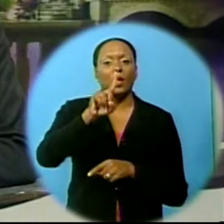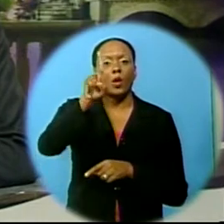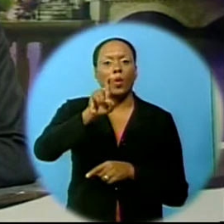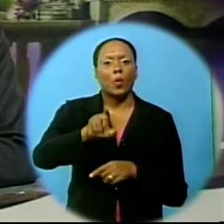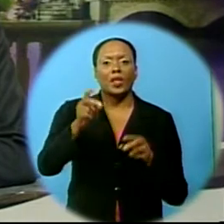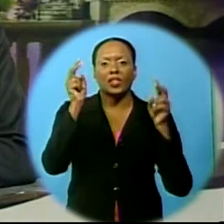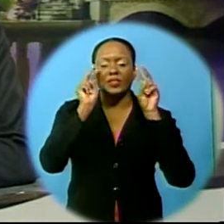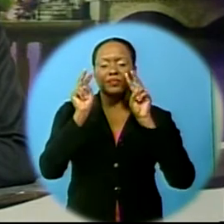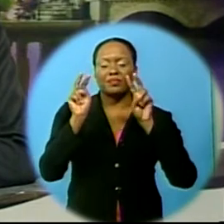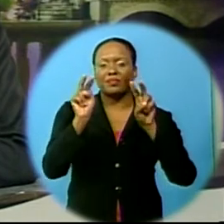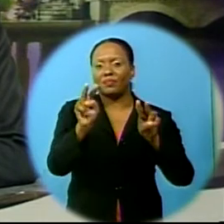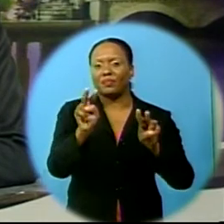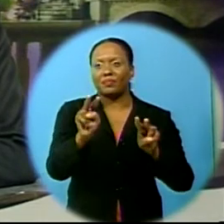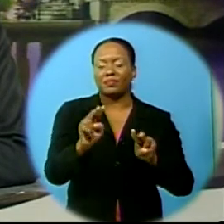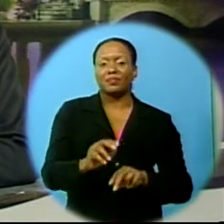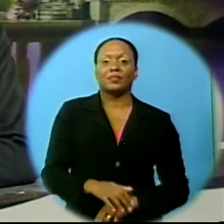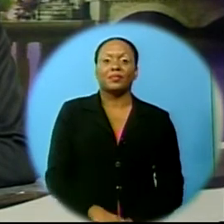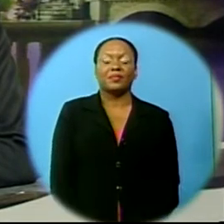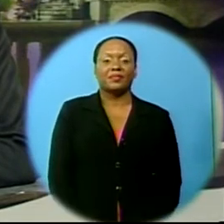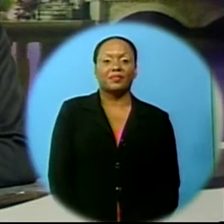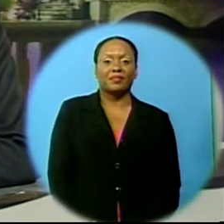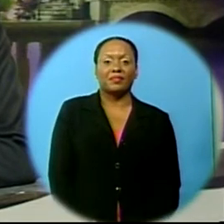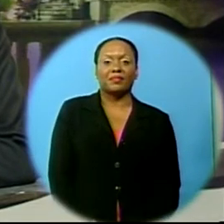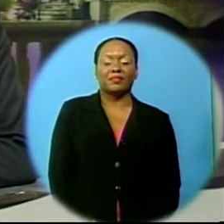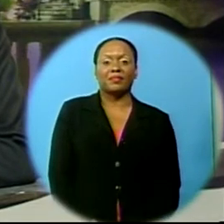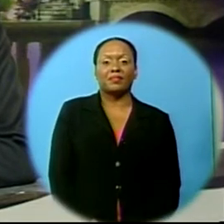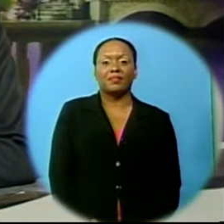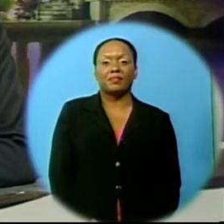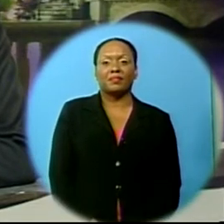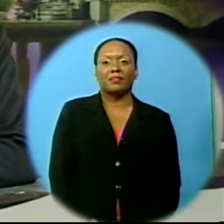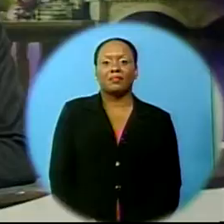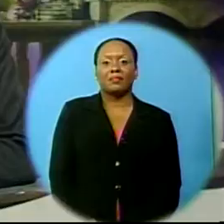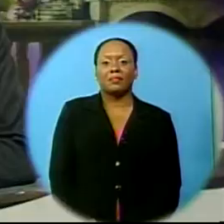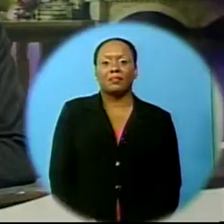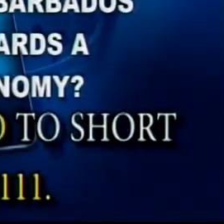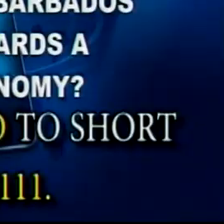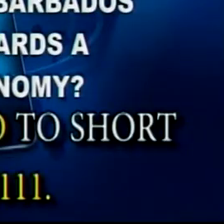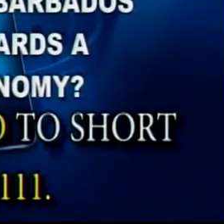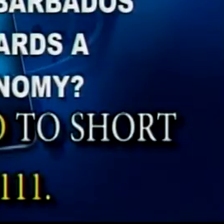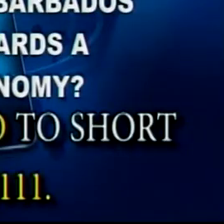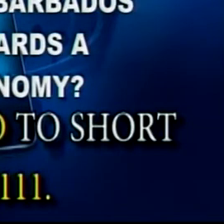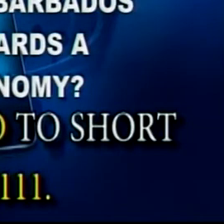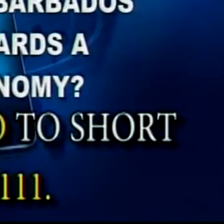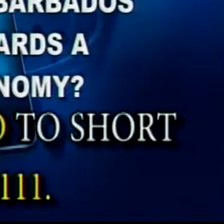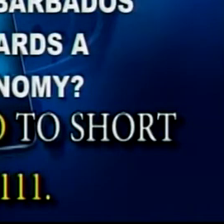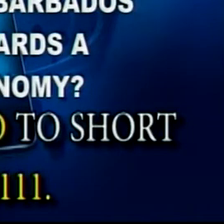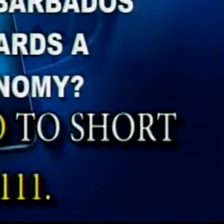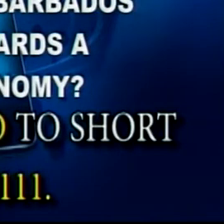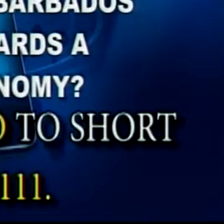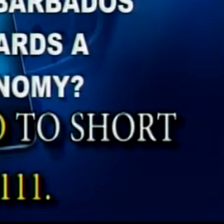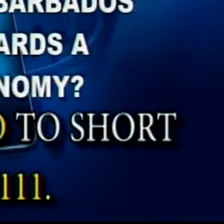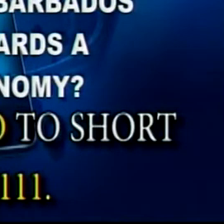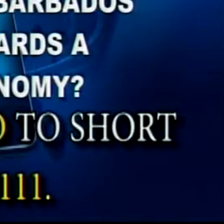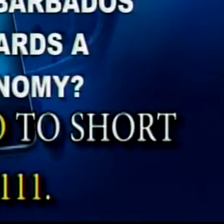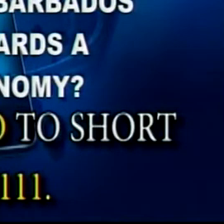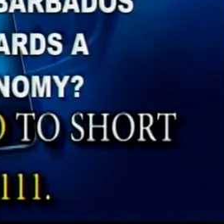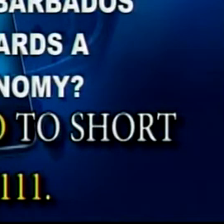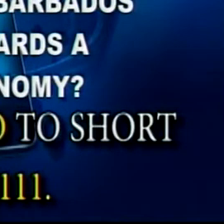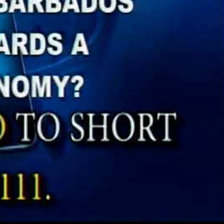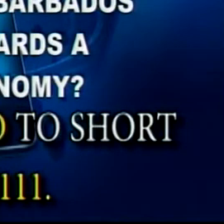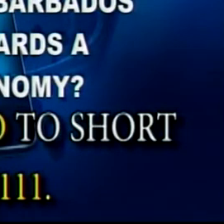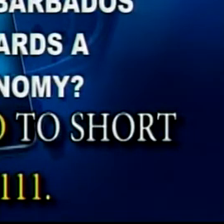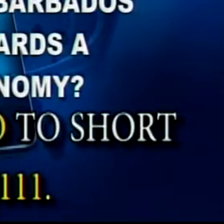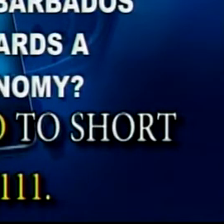we want to get your take on this question. Should more companies be encouraged to invest in recycling as Barbados moves towards a